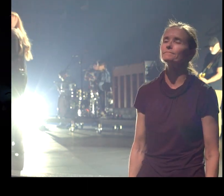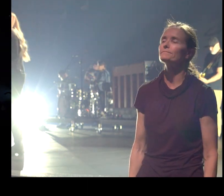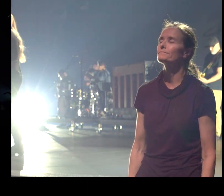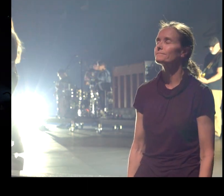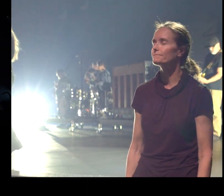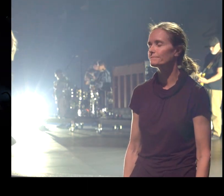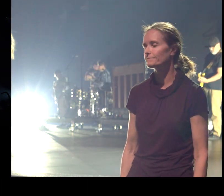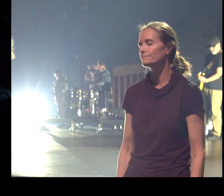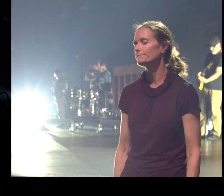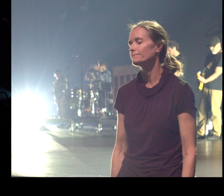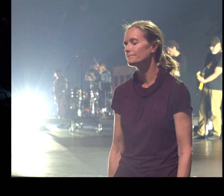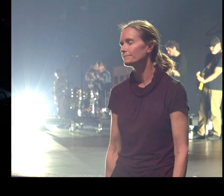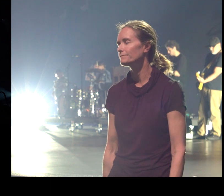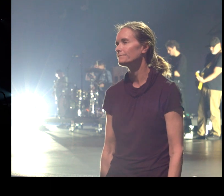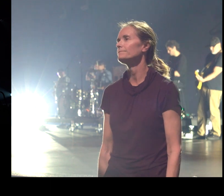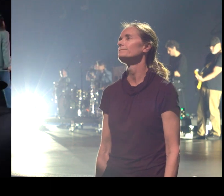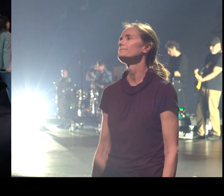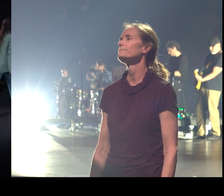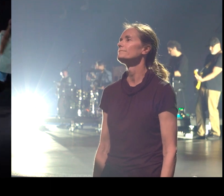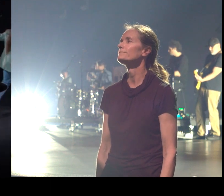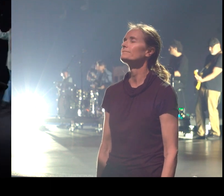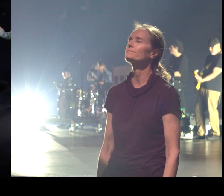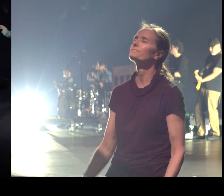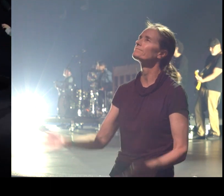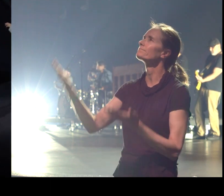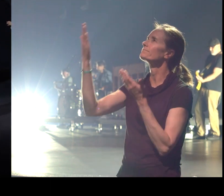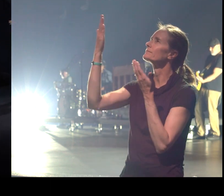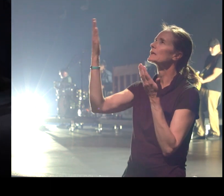Lord. He never leaves us.